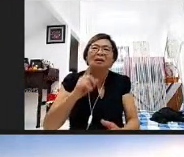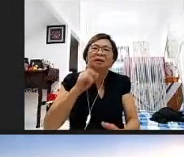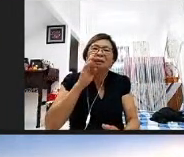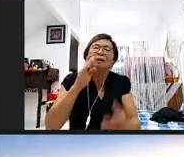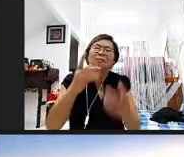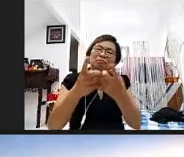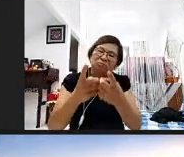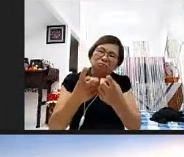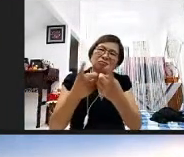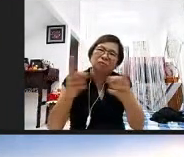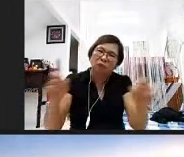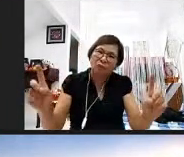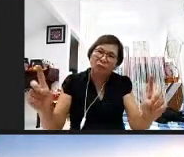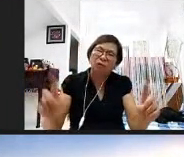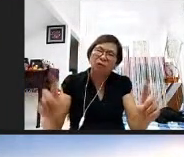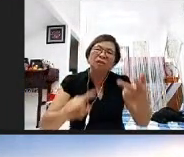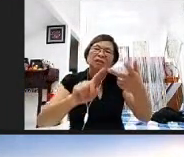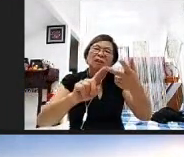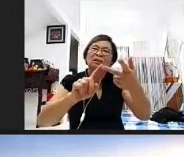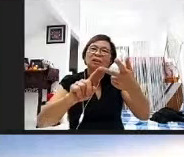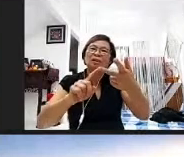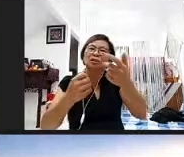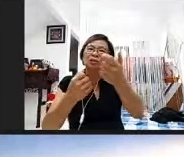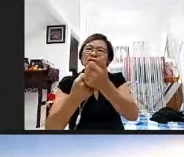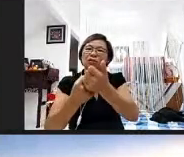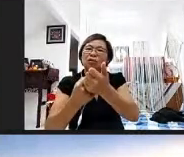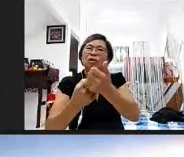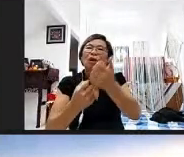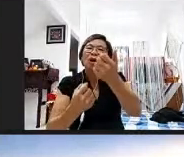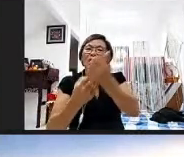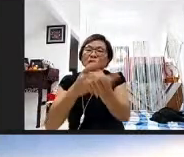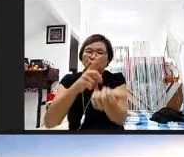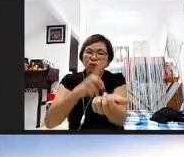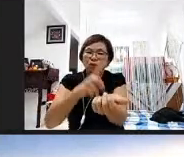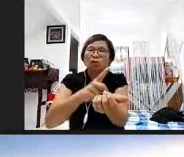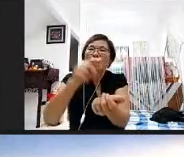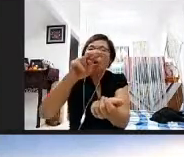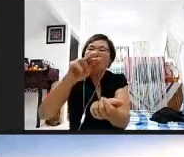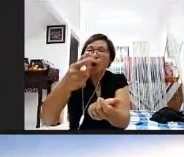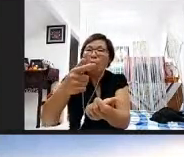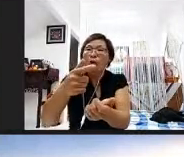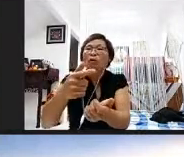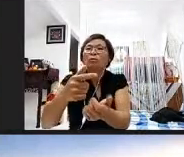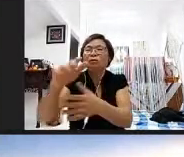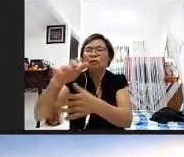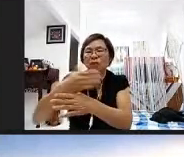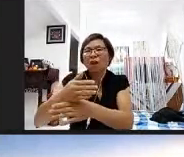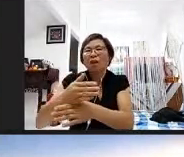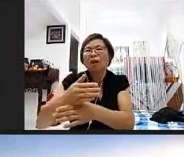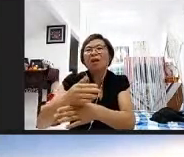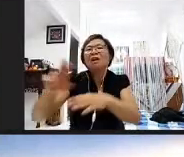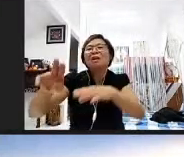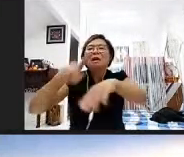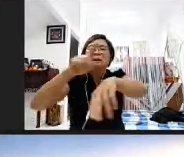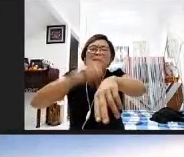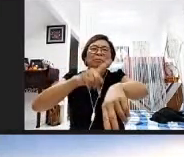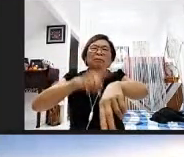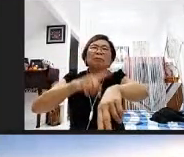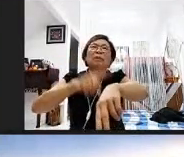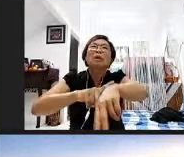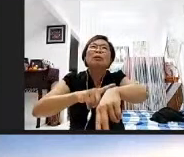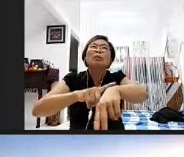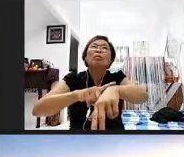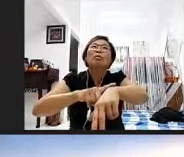surprisingly. And the third one, this support what Dr. Ong shared earlier, spend more time on social media. So the more time they spend in